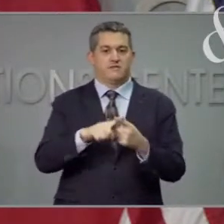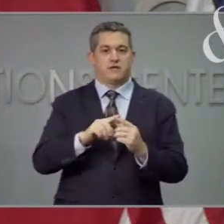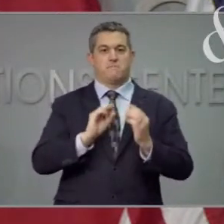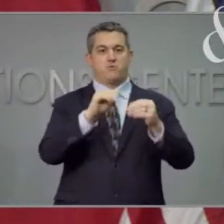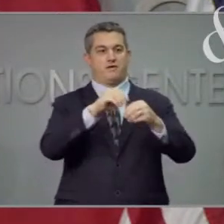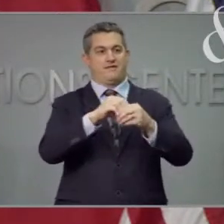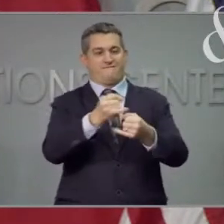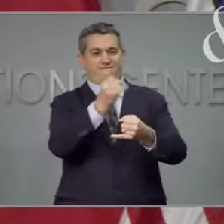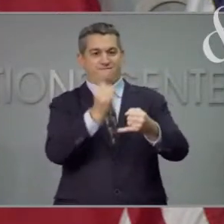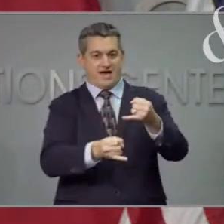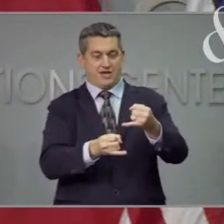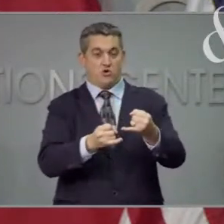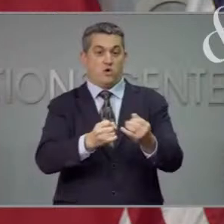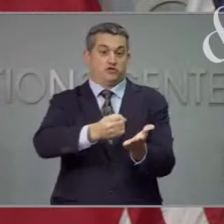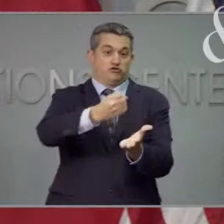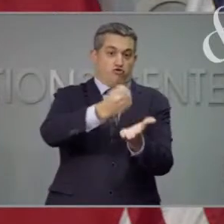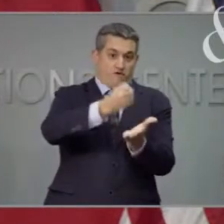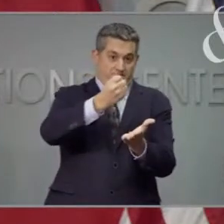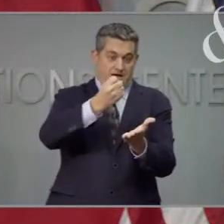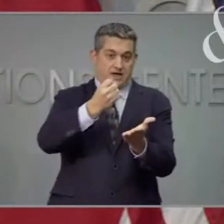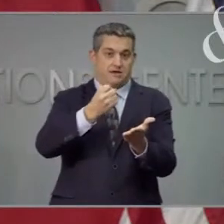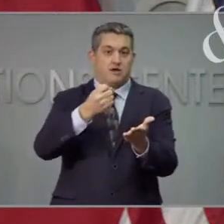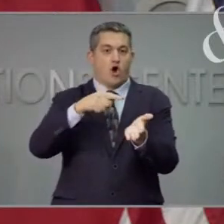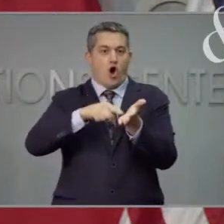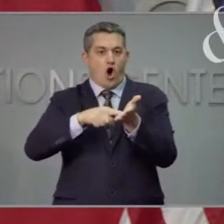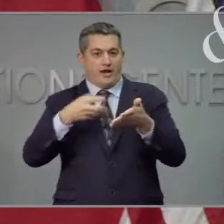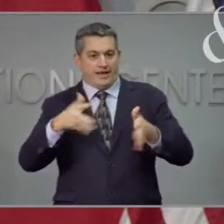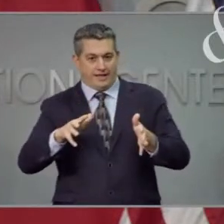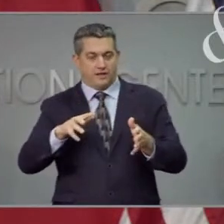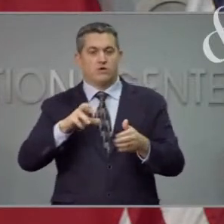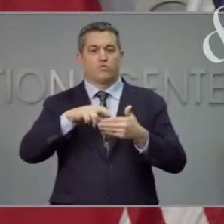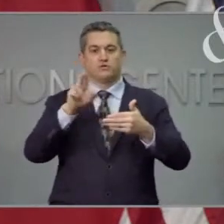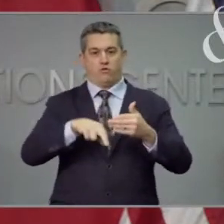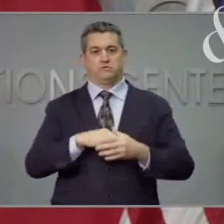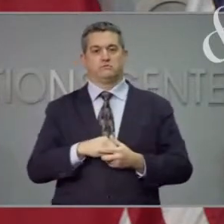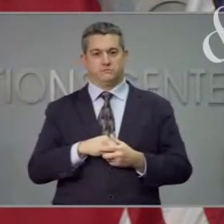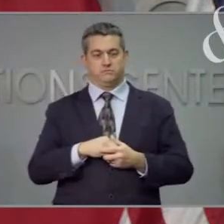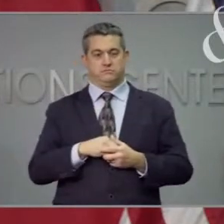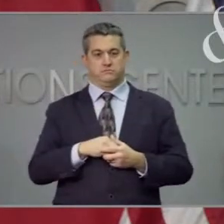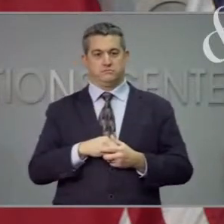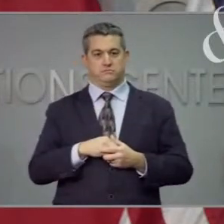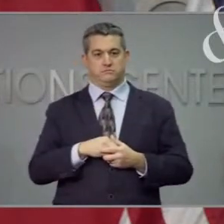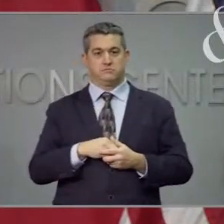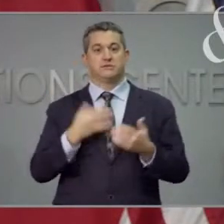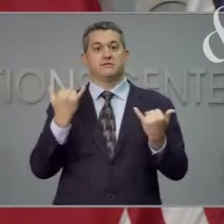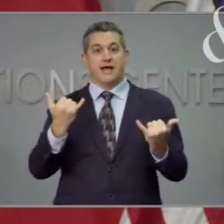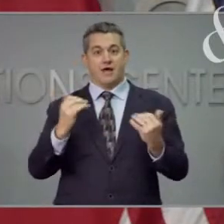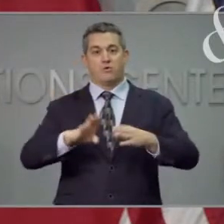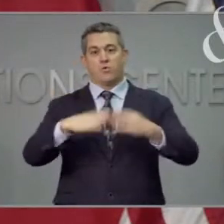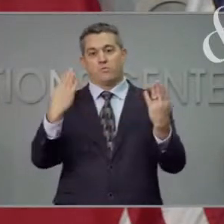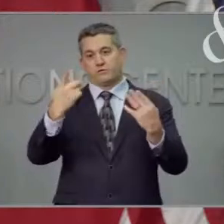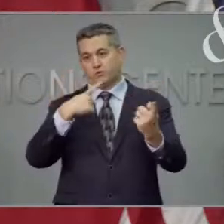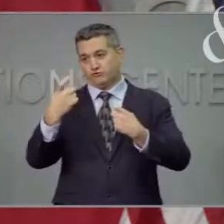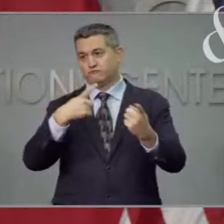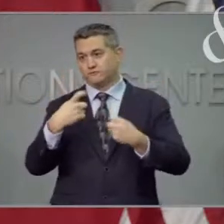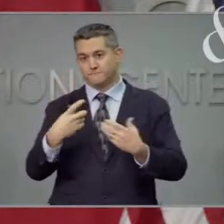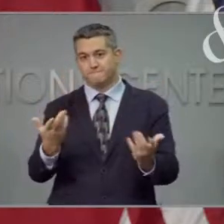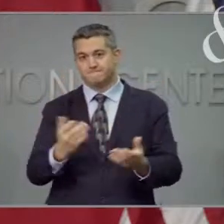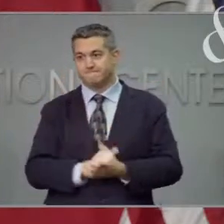the final certified and audited results. And with that, we'll take your questions.